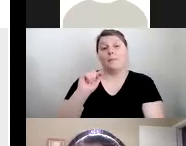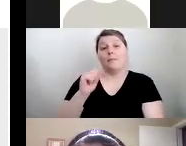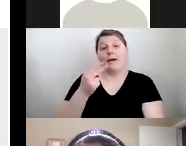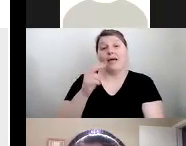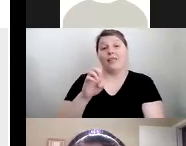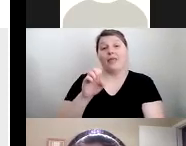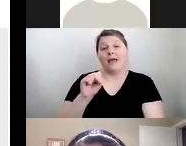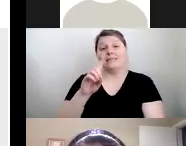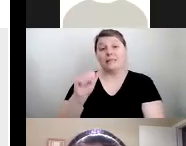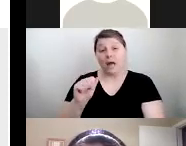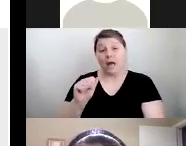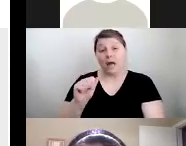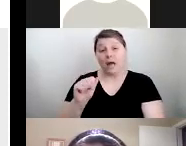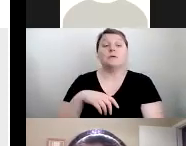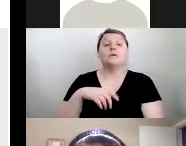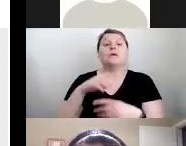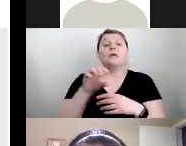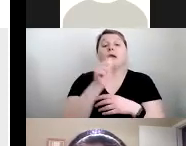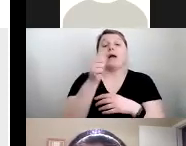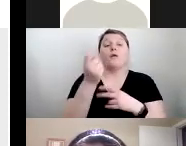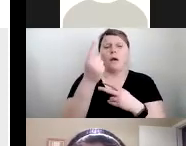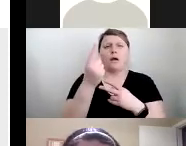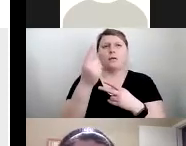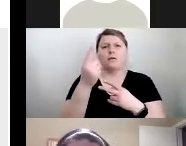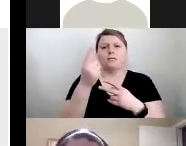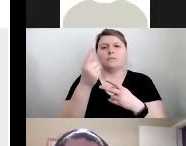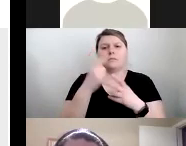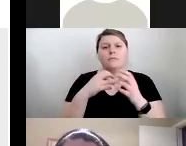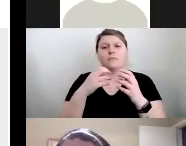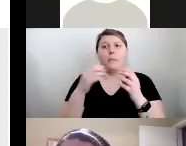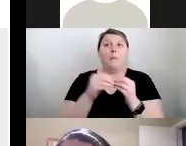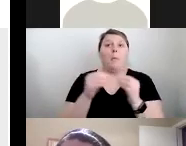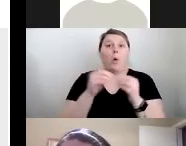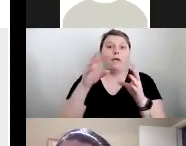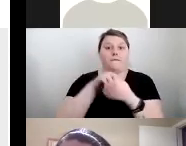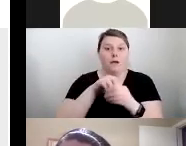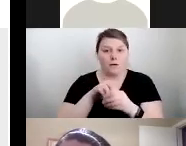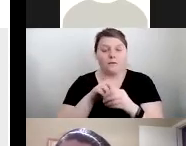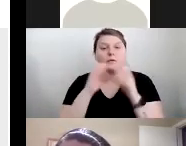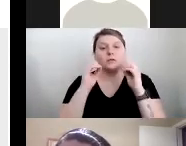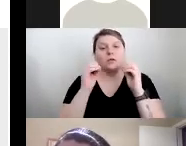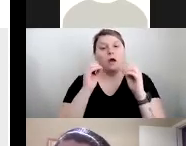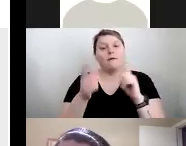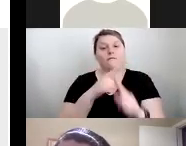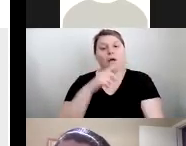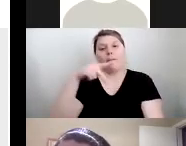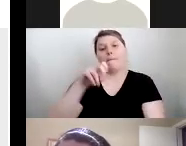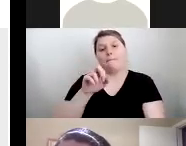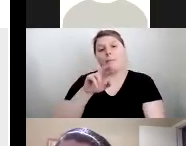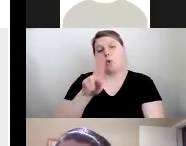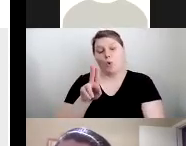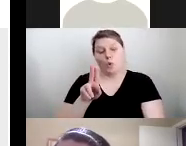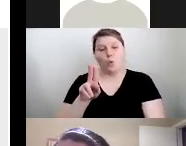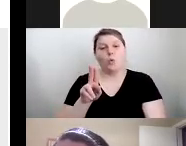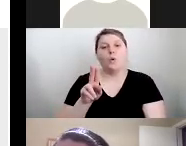Services University. And then the one that I was probably even more closely involved with was taught out of Peru. And that's the